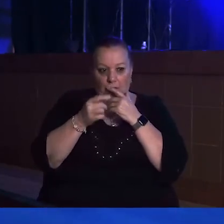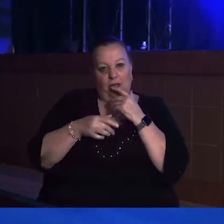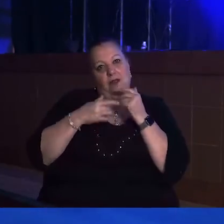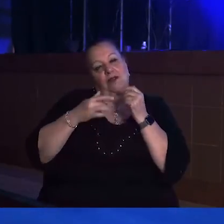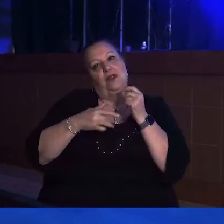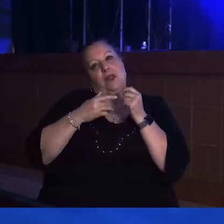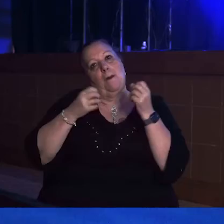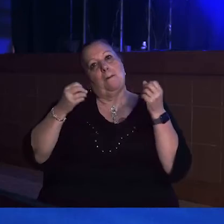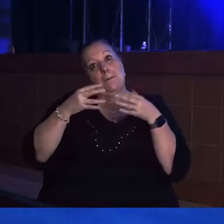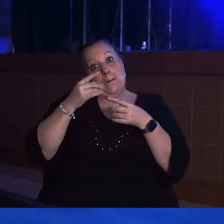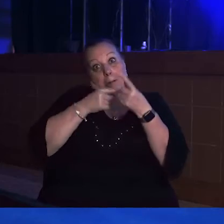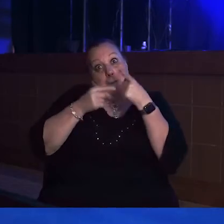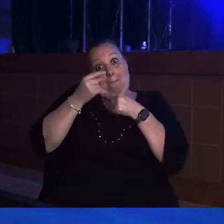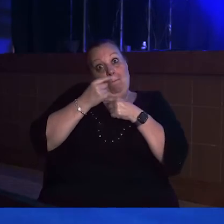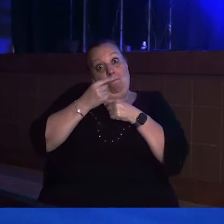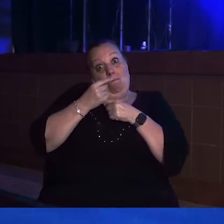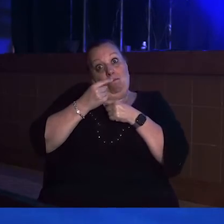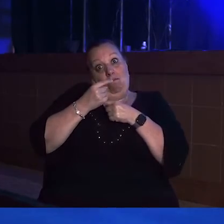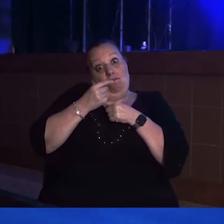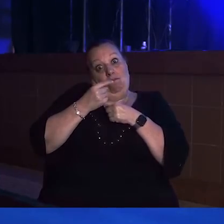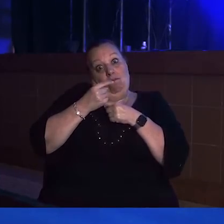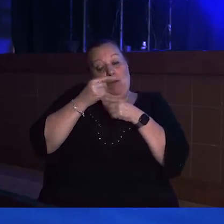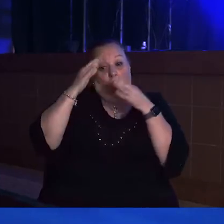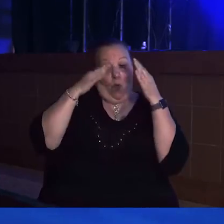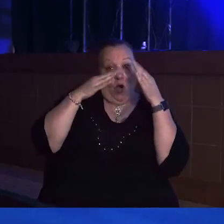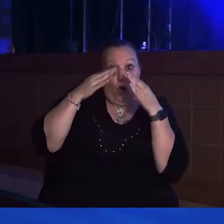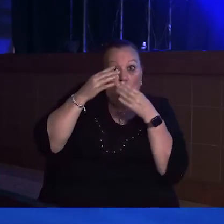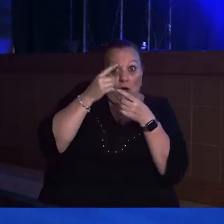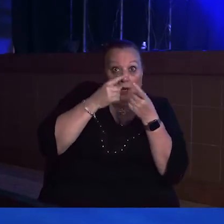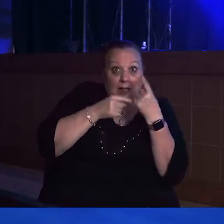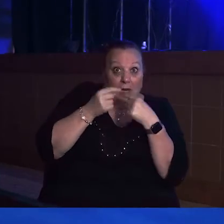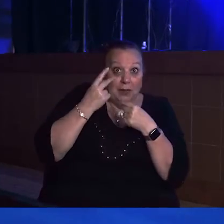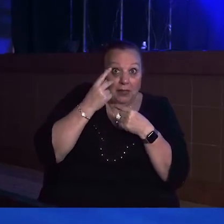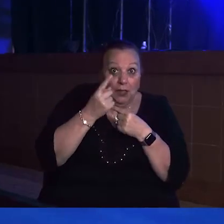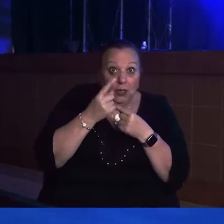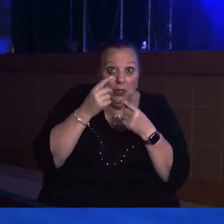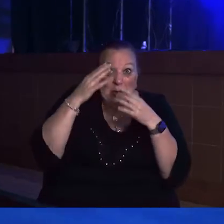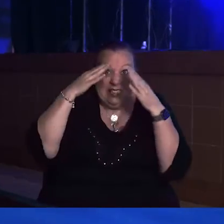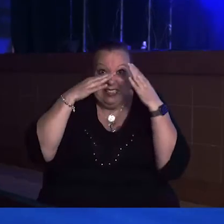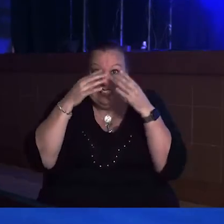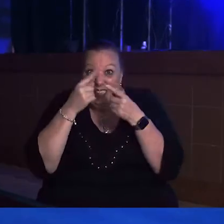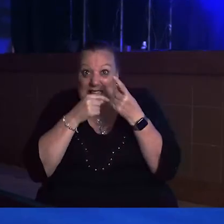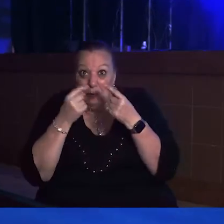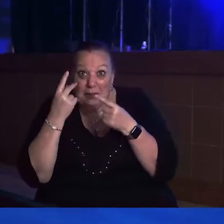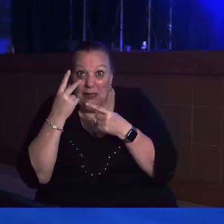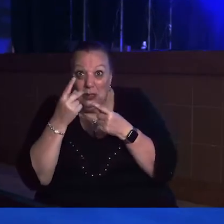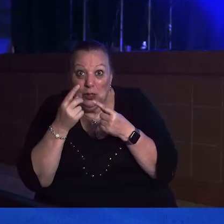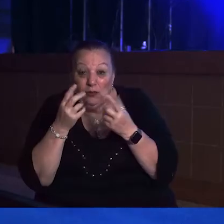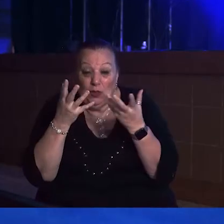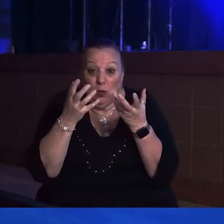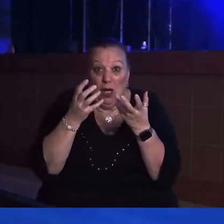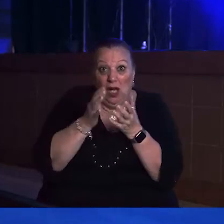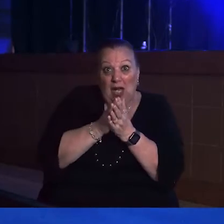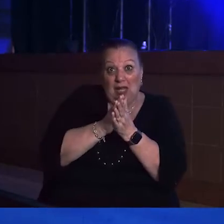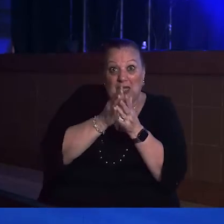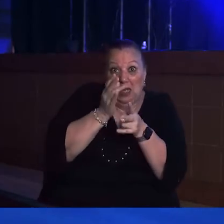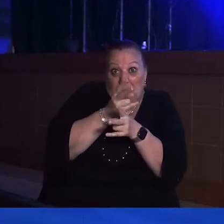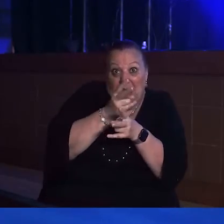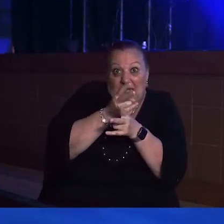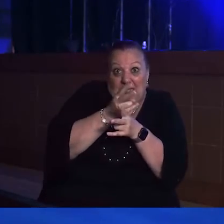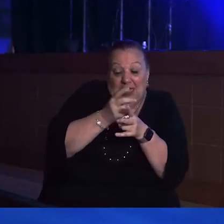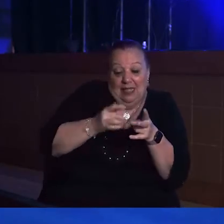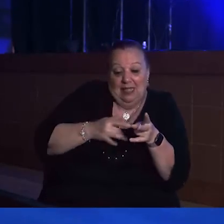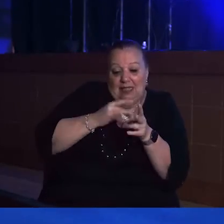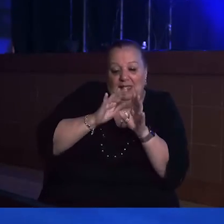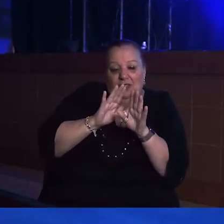your way, worry coming your way, anxiousness coming your way, if you want to maintain a sense of calm,